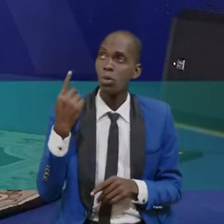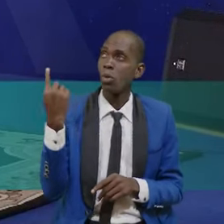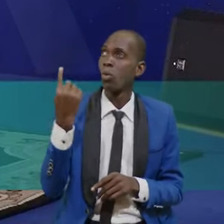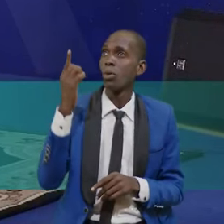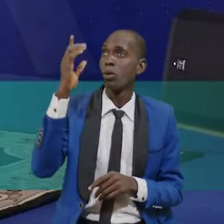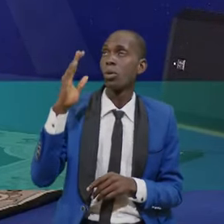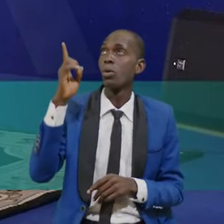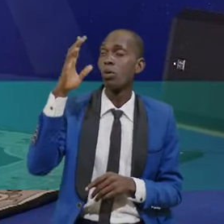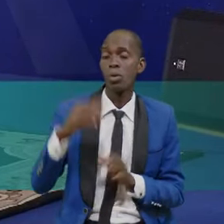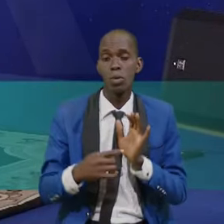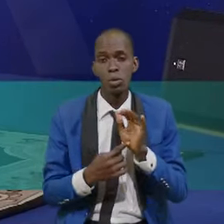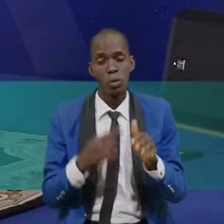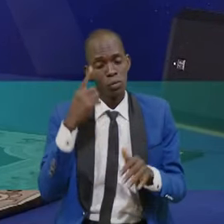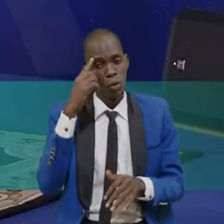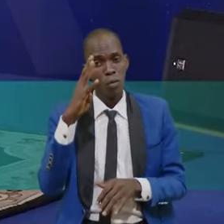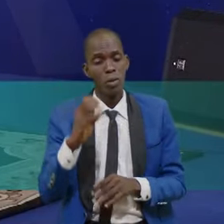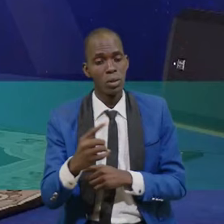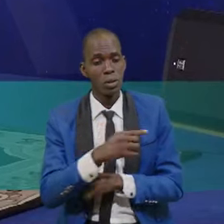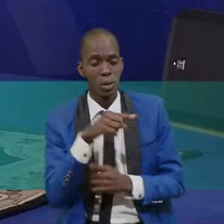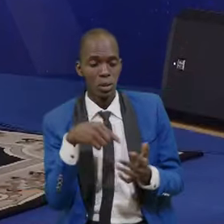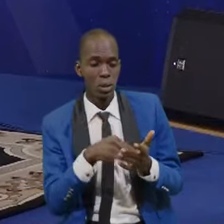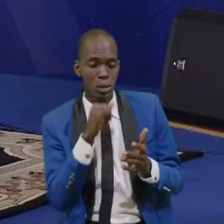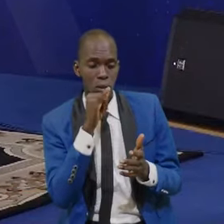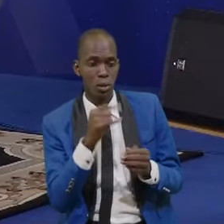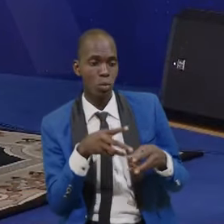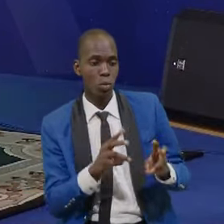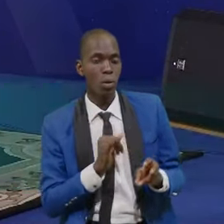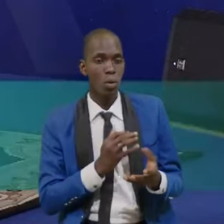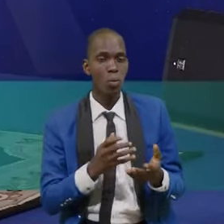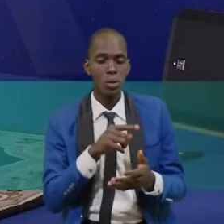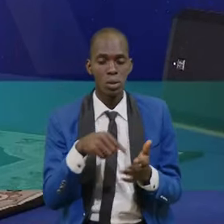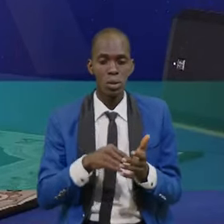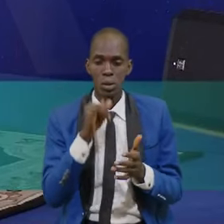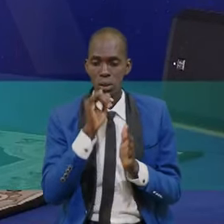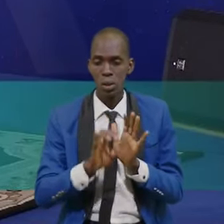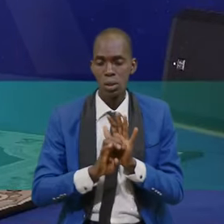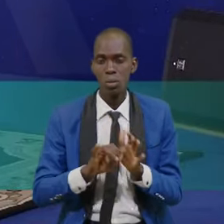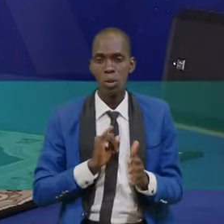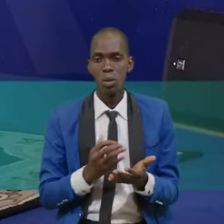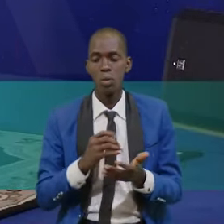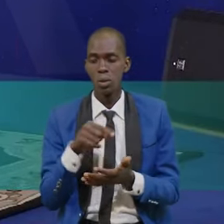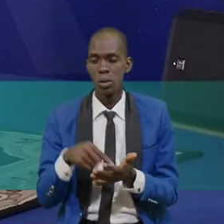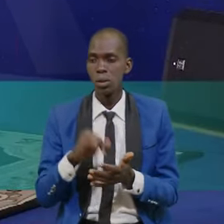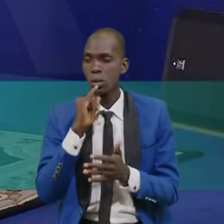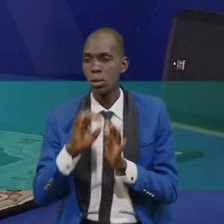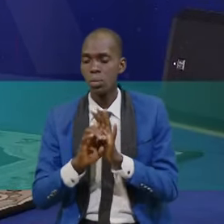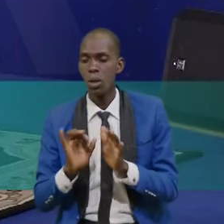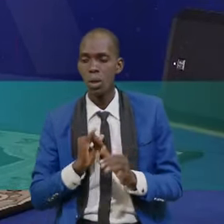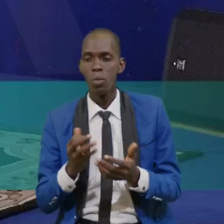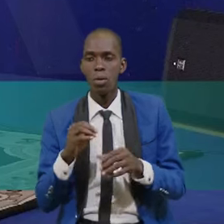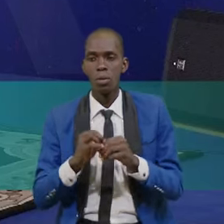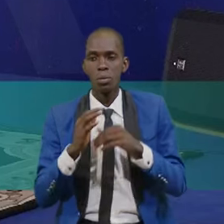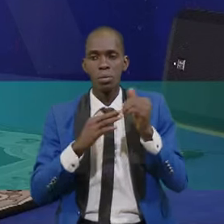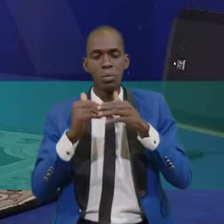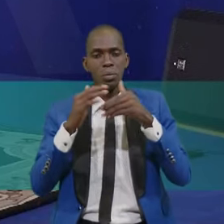and said, this is the pattern I want. This is the pattern I want. This is the pattern I want in building the